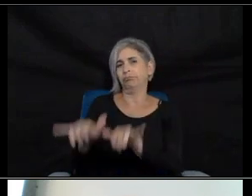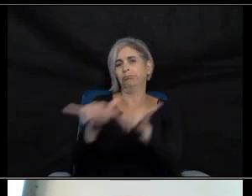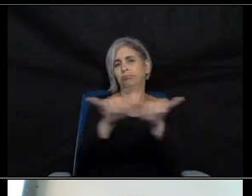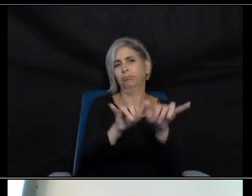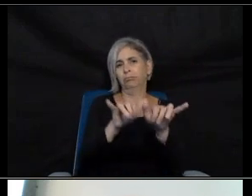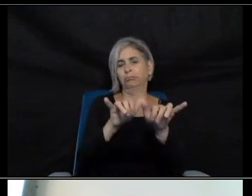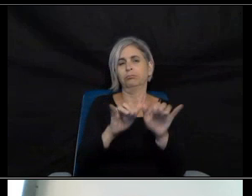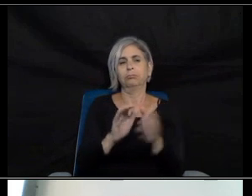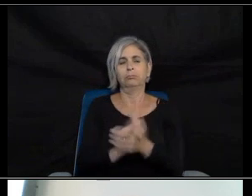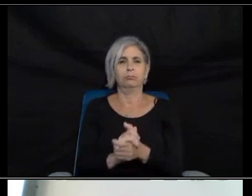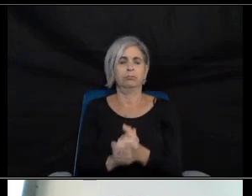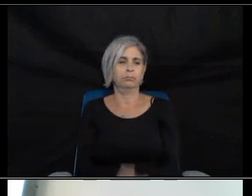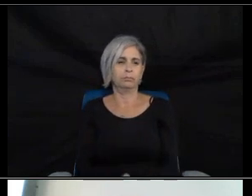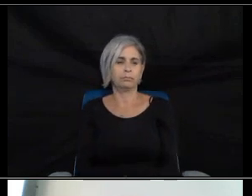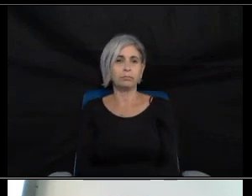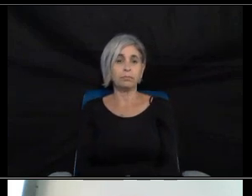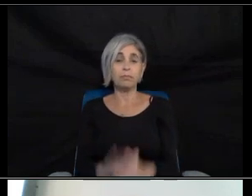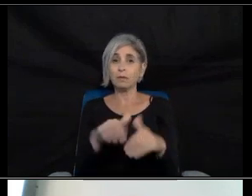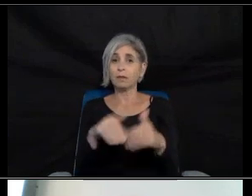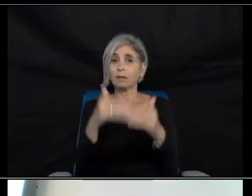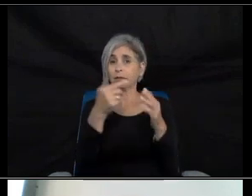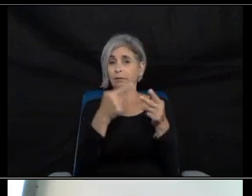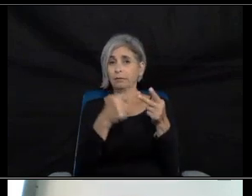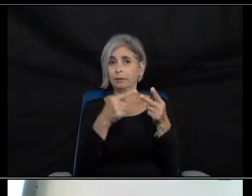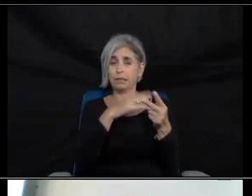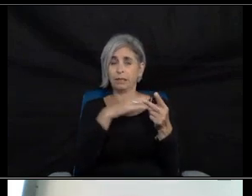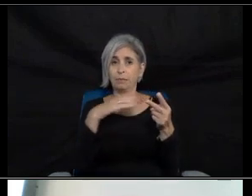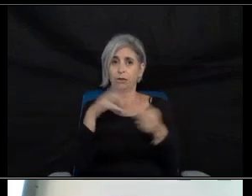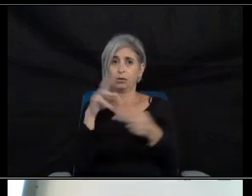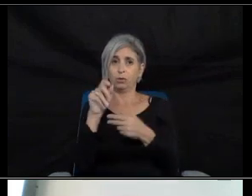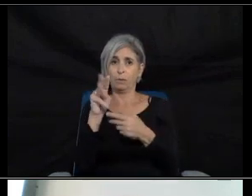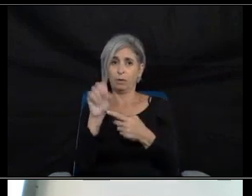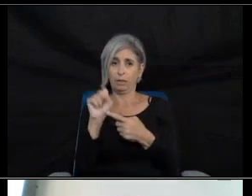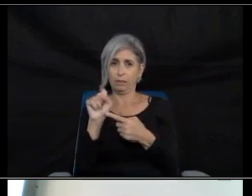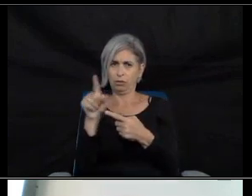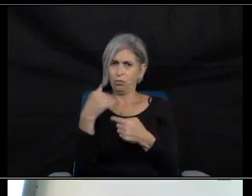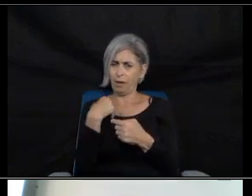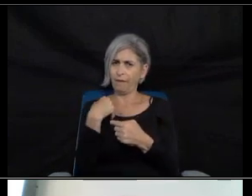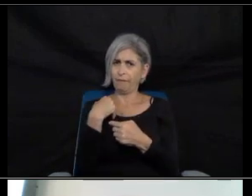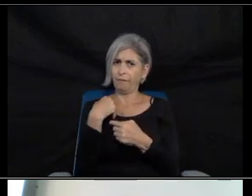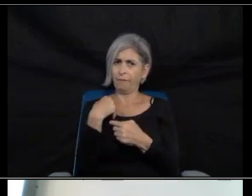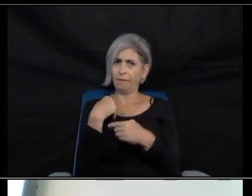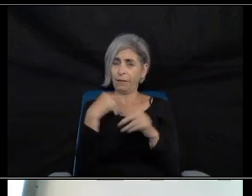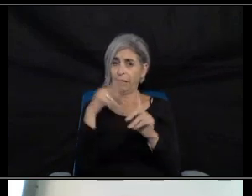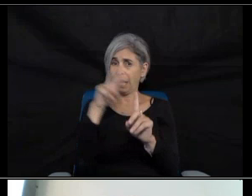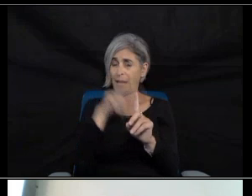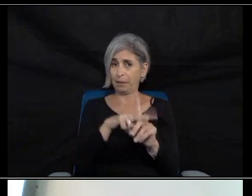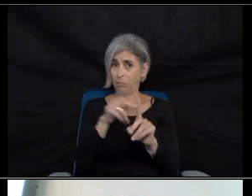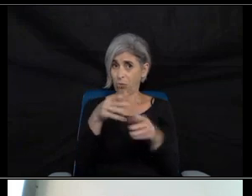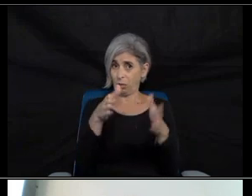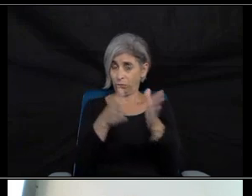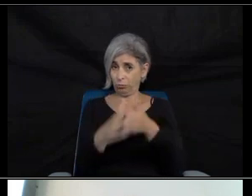Nomination is passed. Our next Commissioner Romulus, do you have an applicant you want to